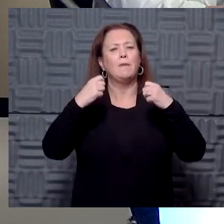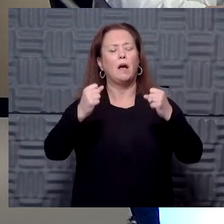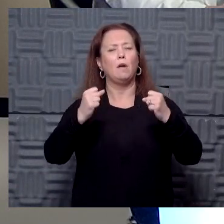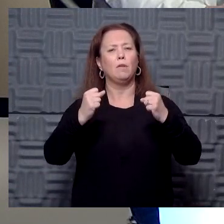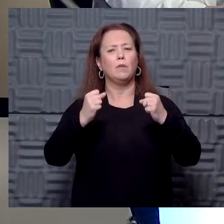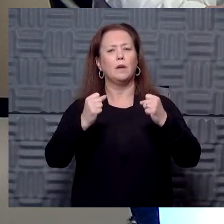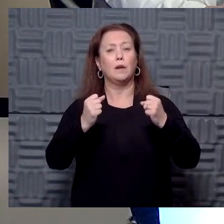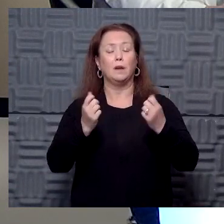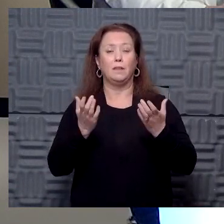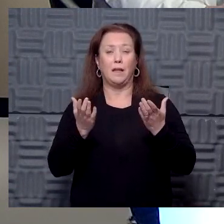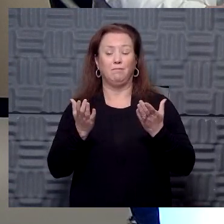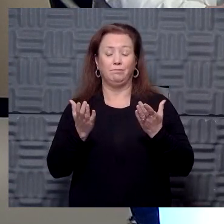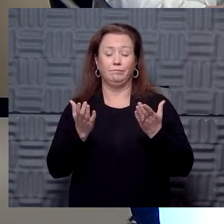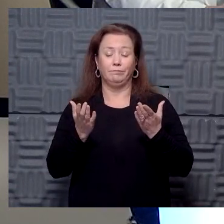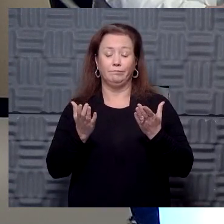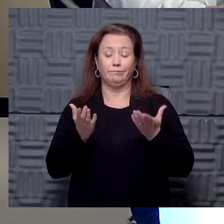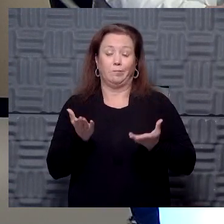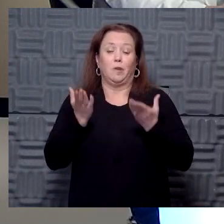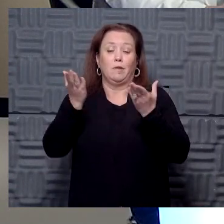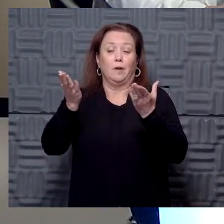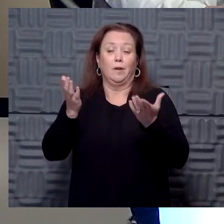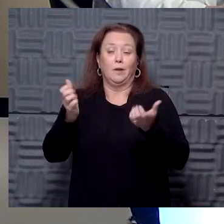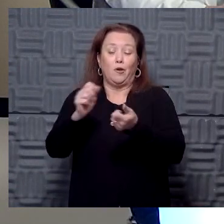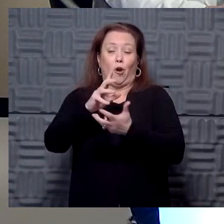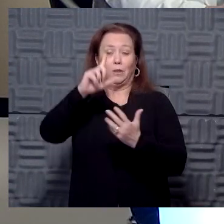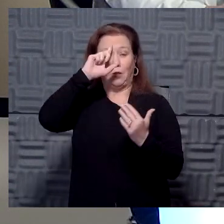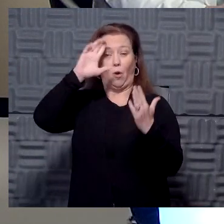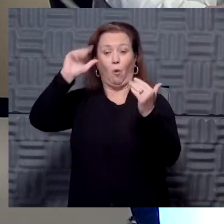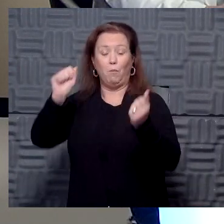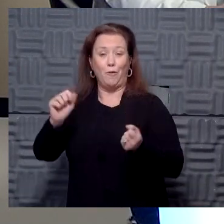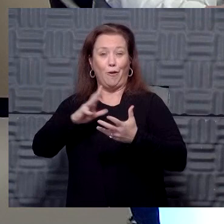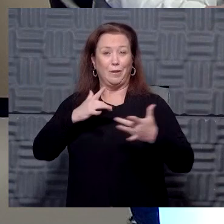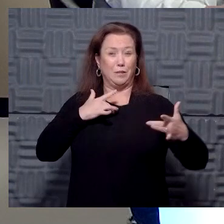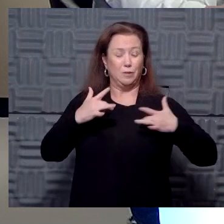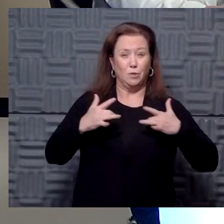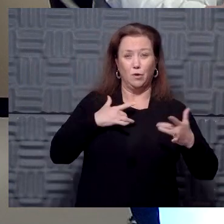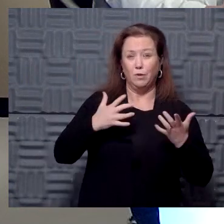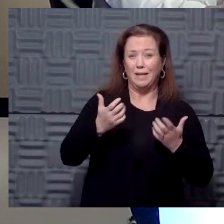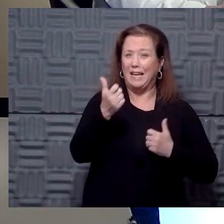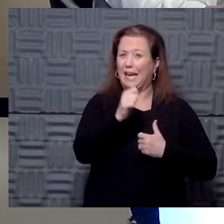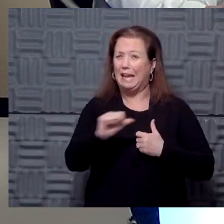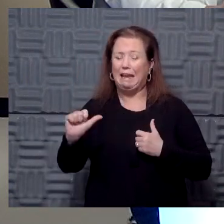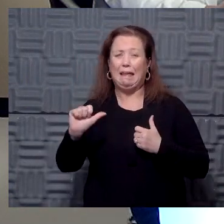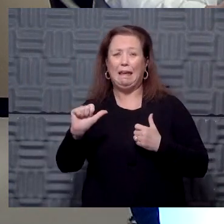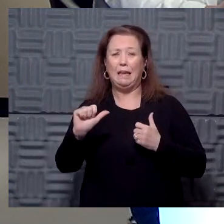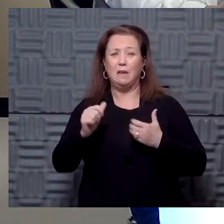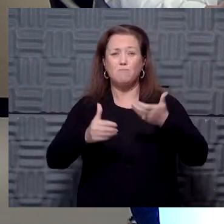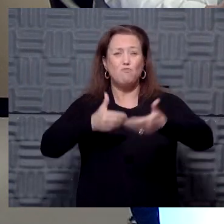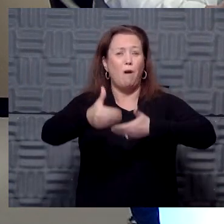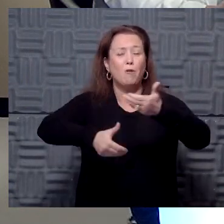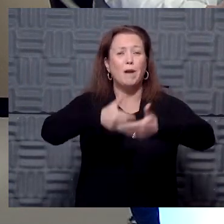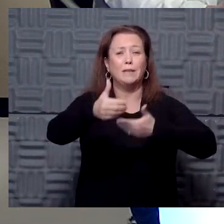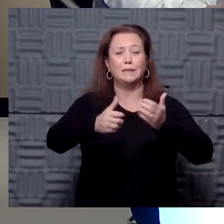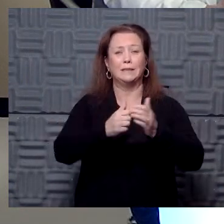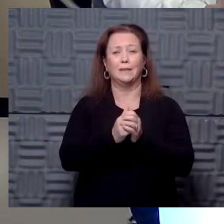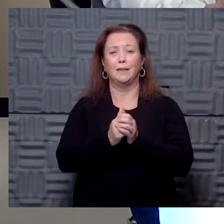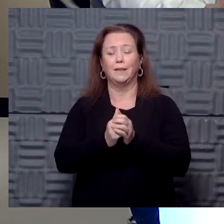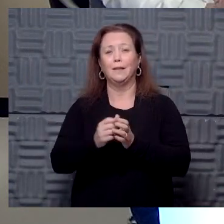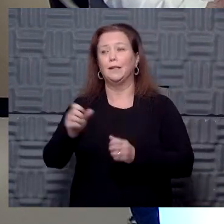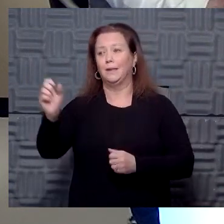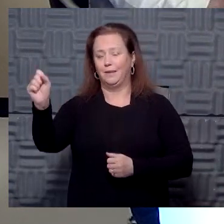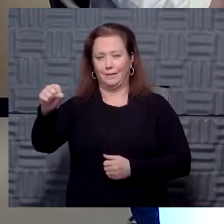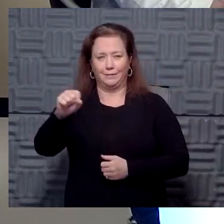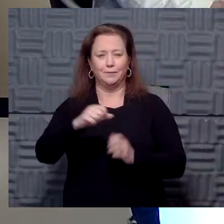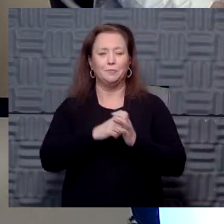either hope or concern? And anything you can tell the public that there's progress here? Yes, on